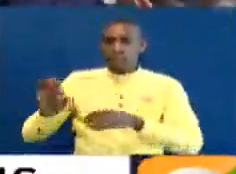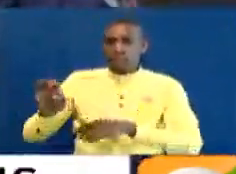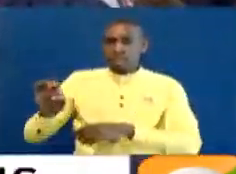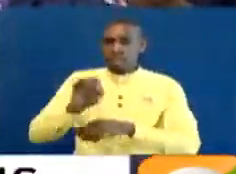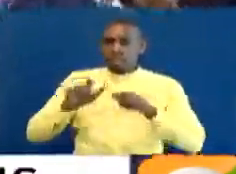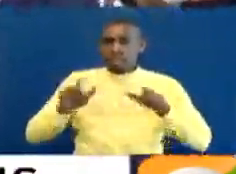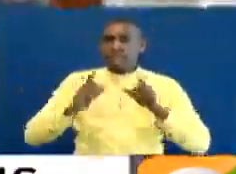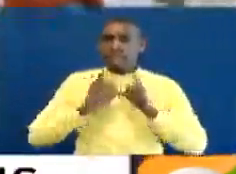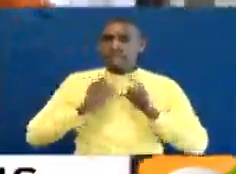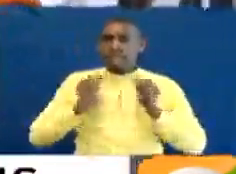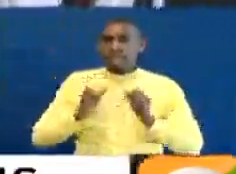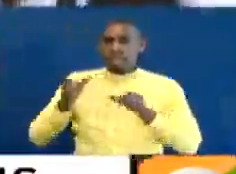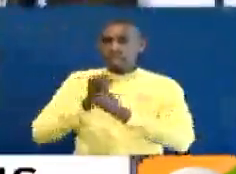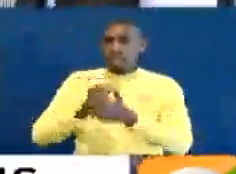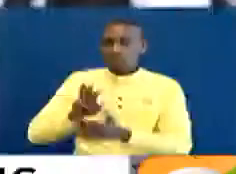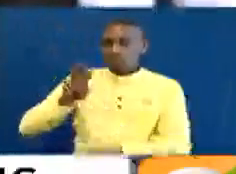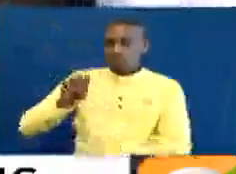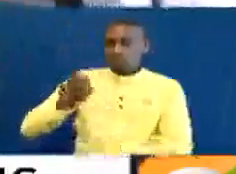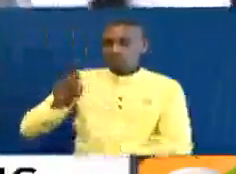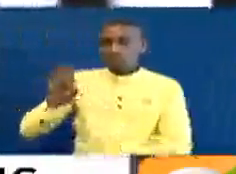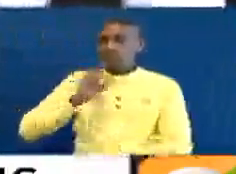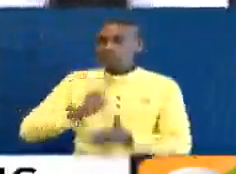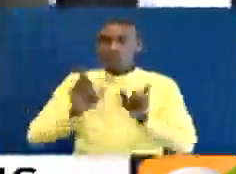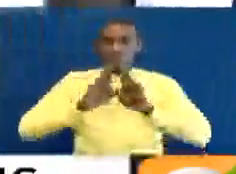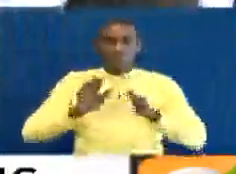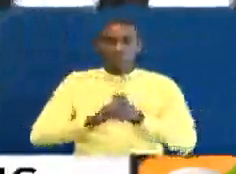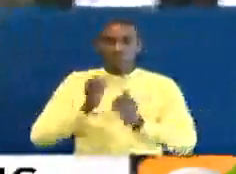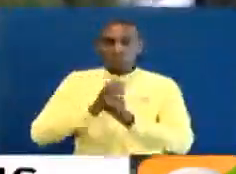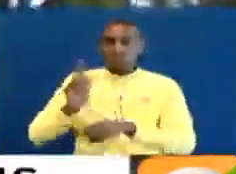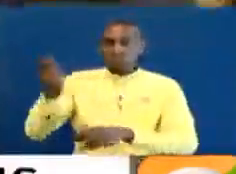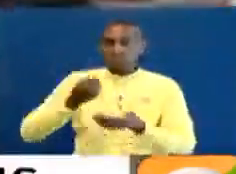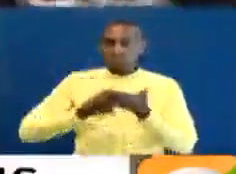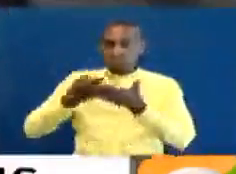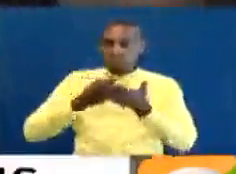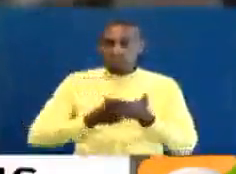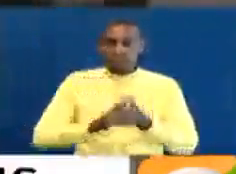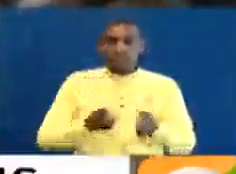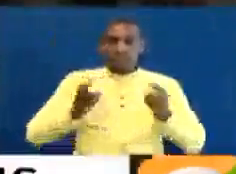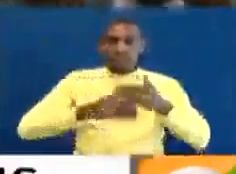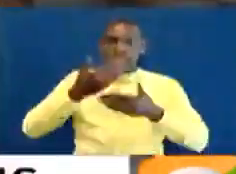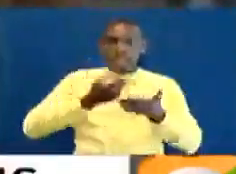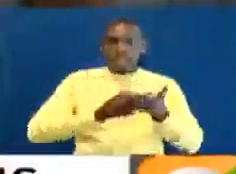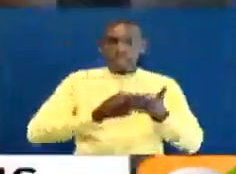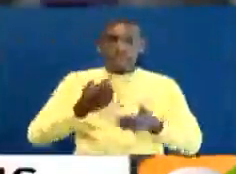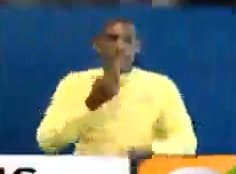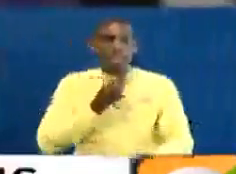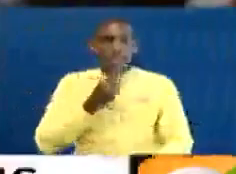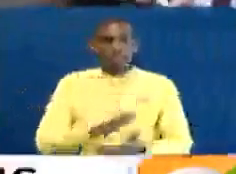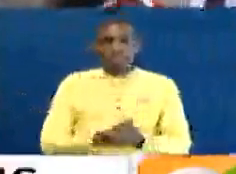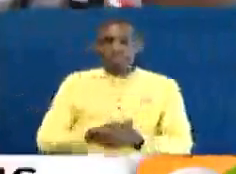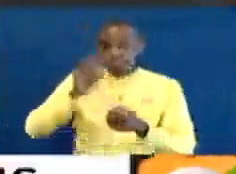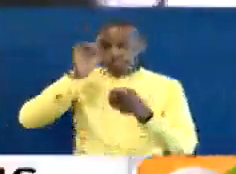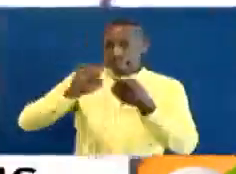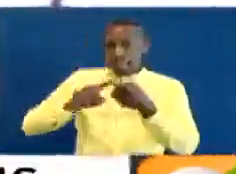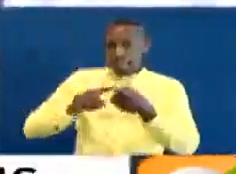Pastors Association, Mwaure said he is ready for the presidential debate, which will take place next week on Tuesday. The